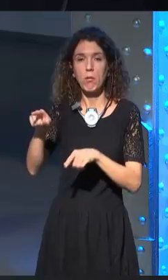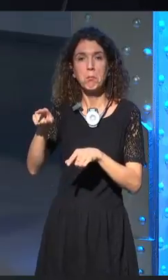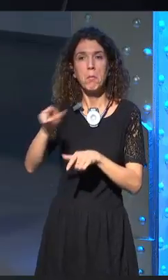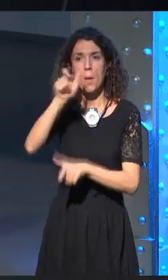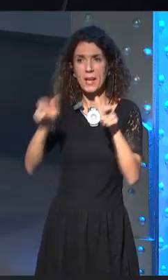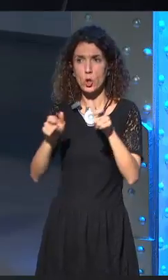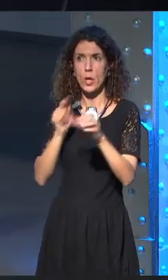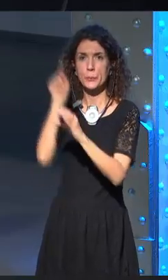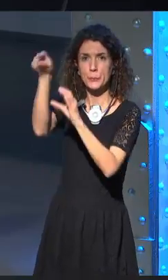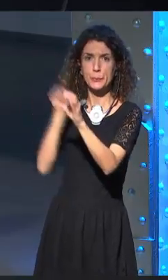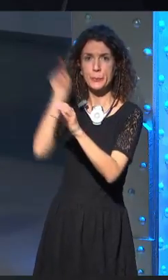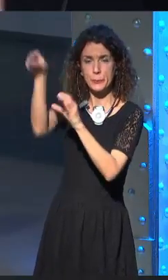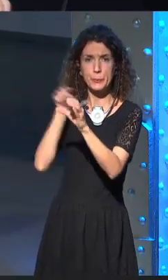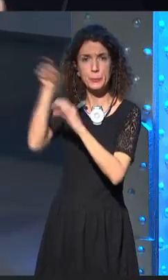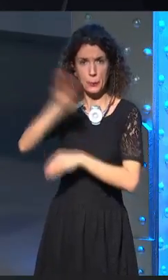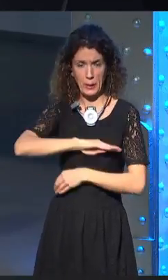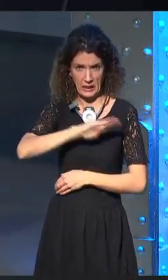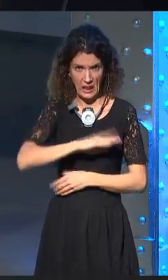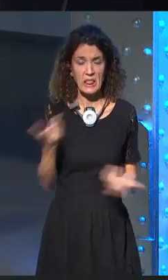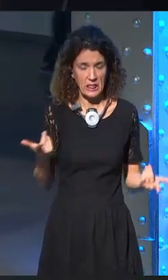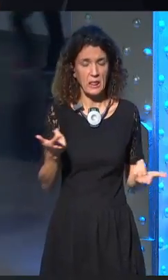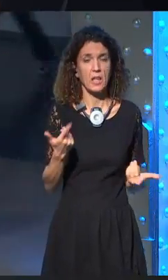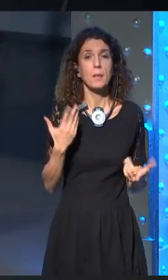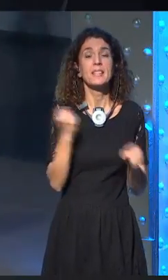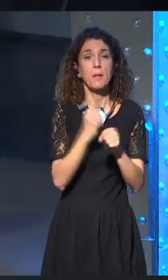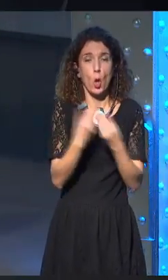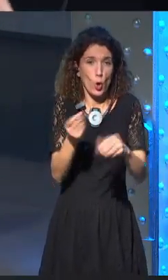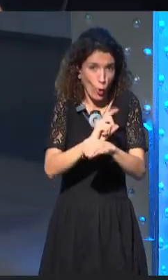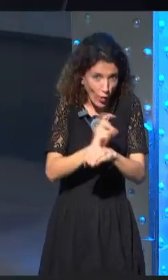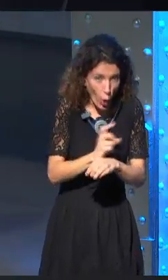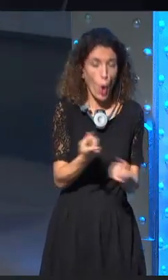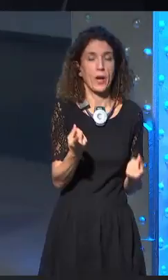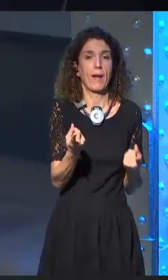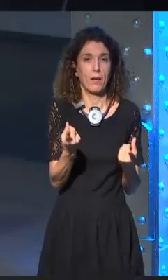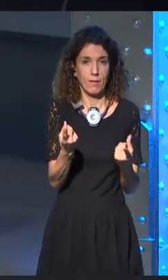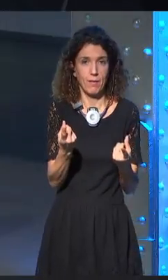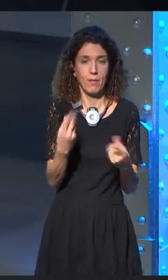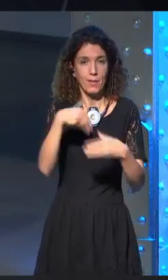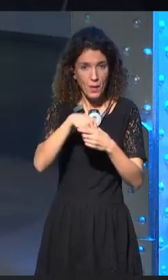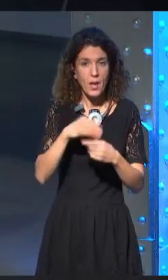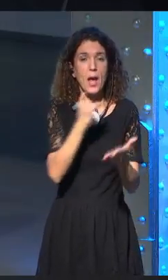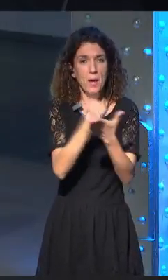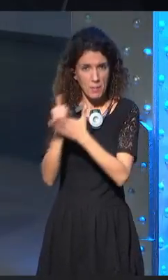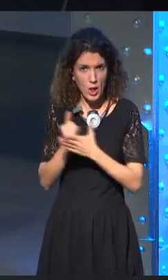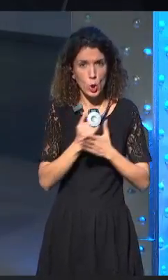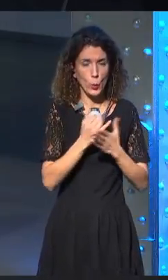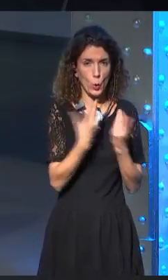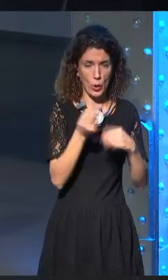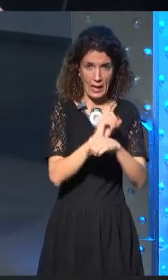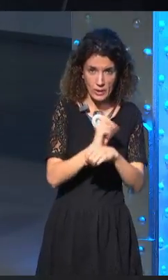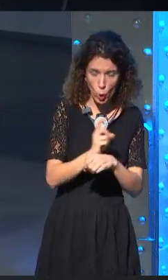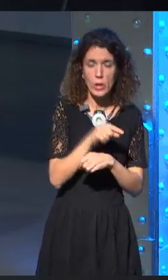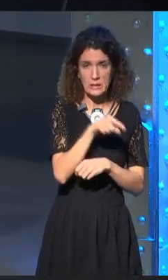the rodents. The mice we had on board, we were doing some experiments with them just because it's very exacting